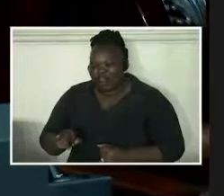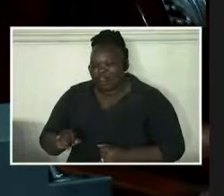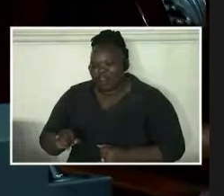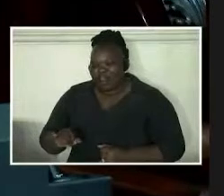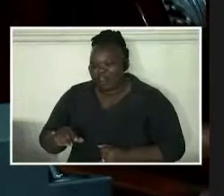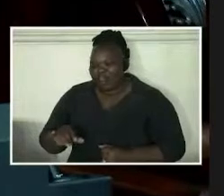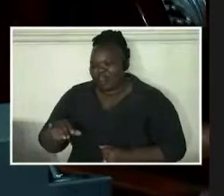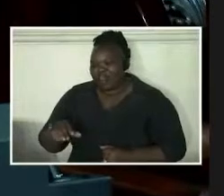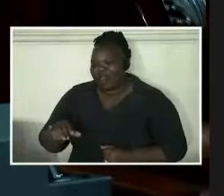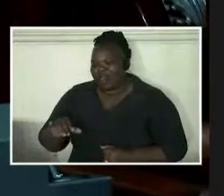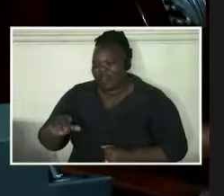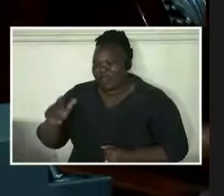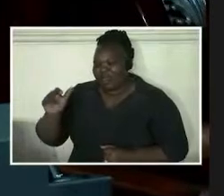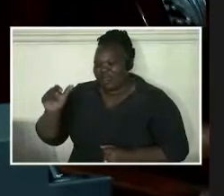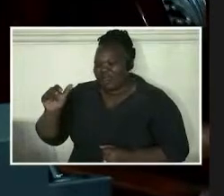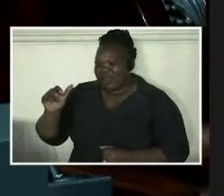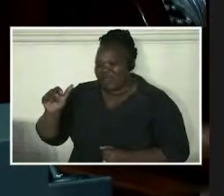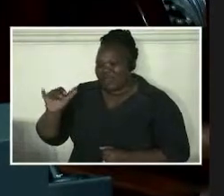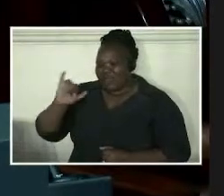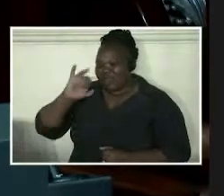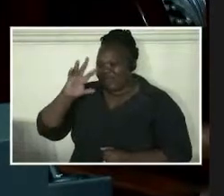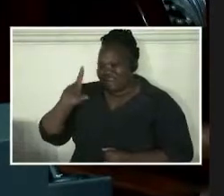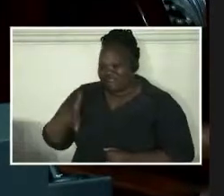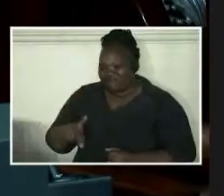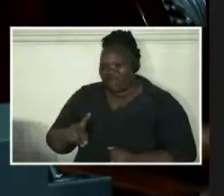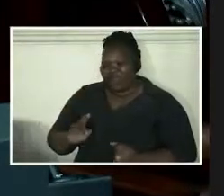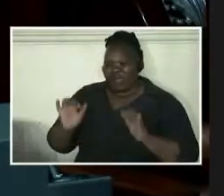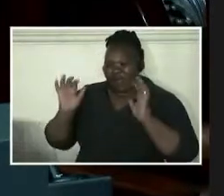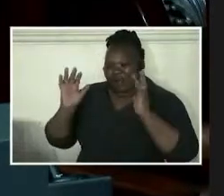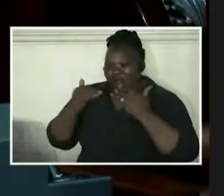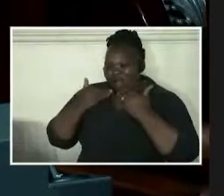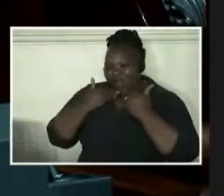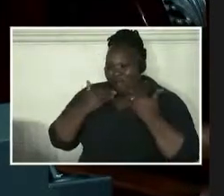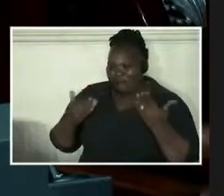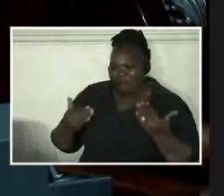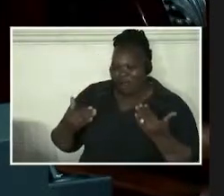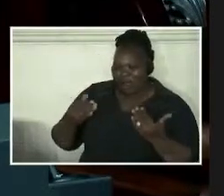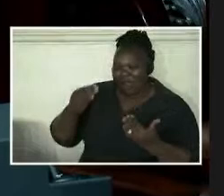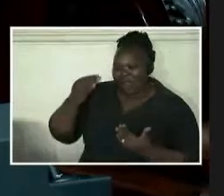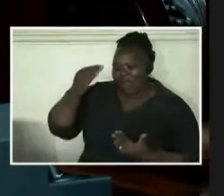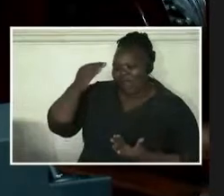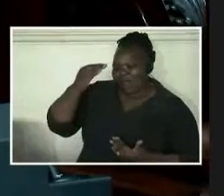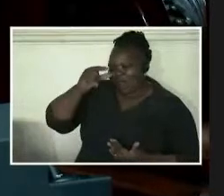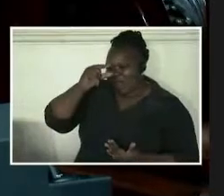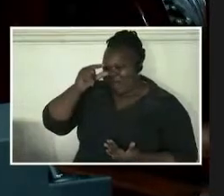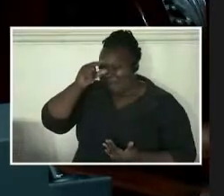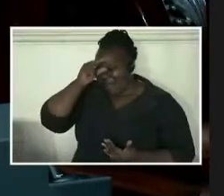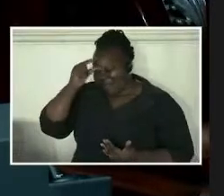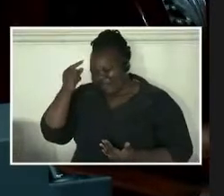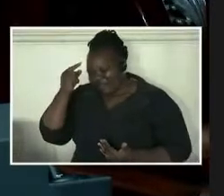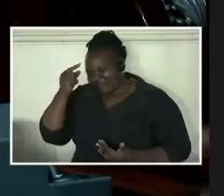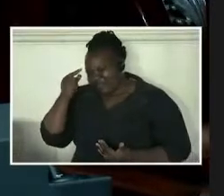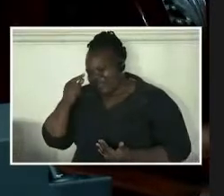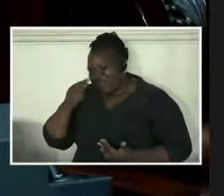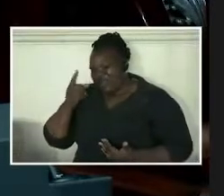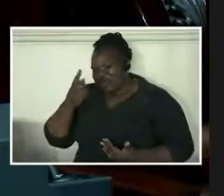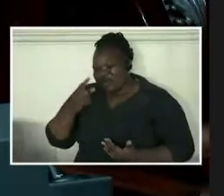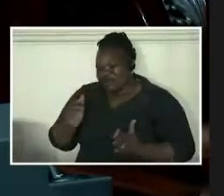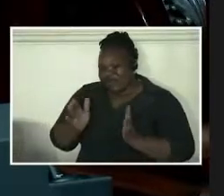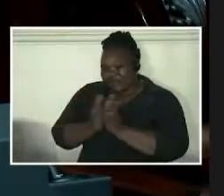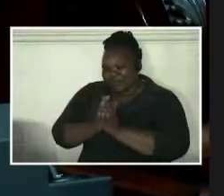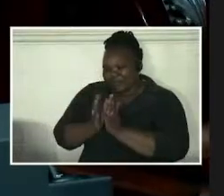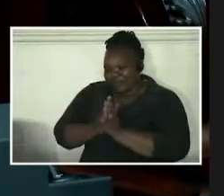nurses because of their personal commitment through the profession we urge the department to honestly